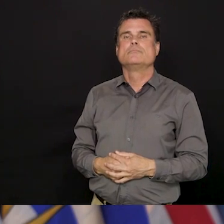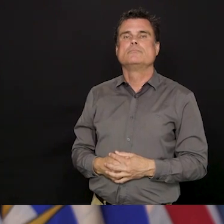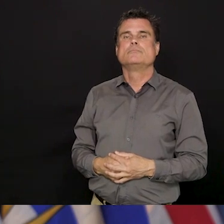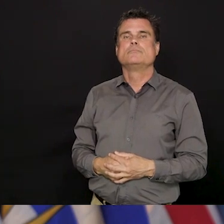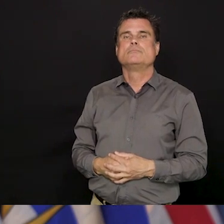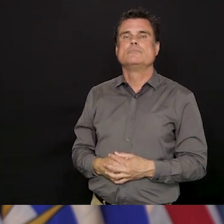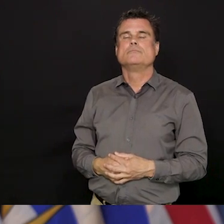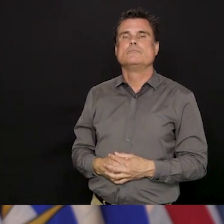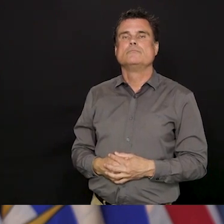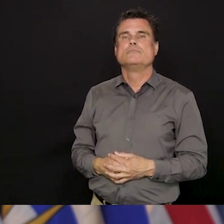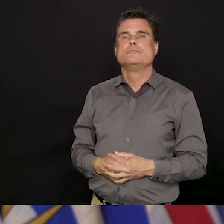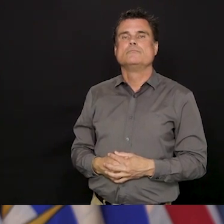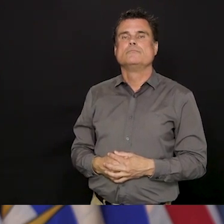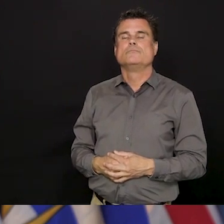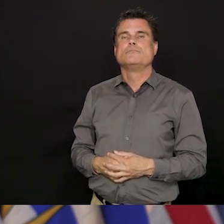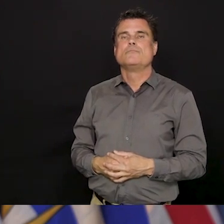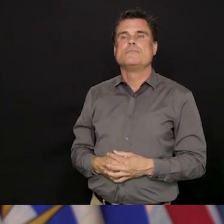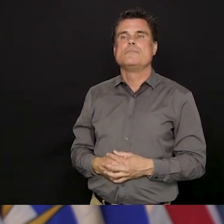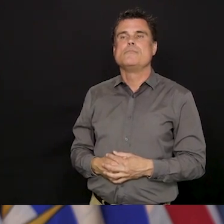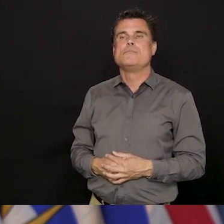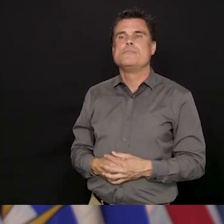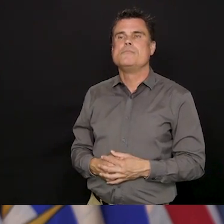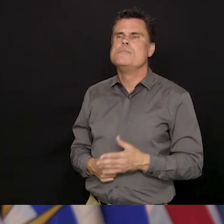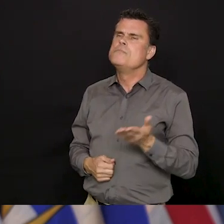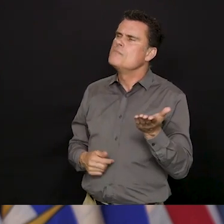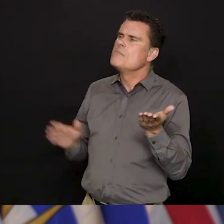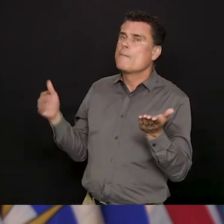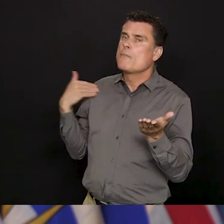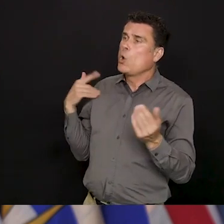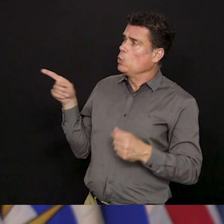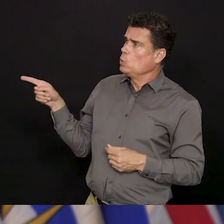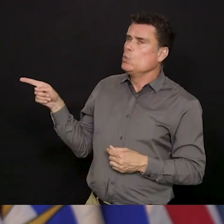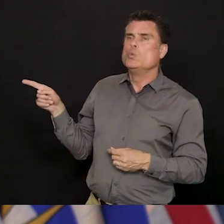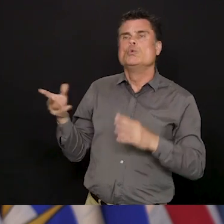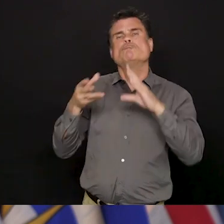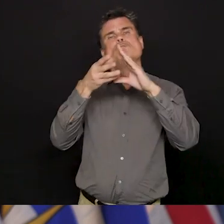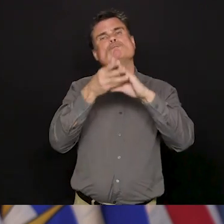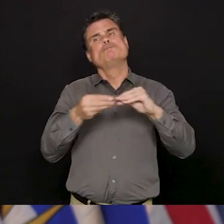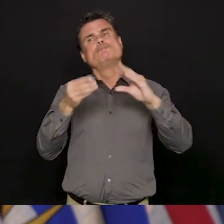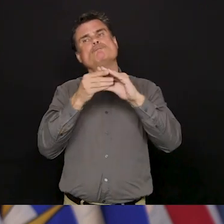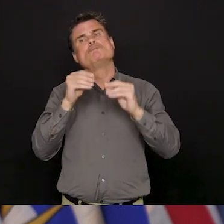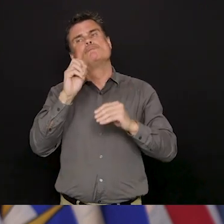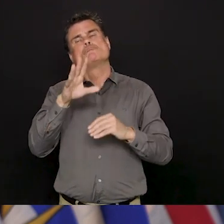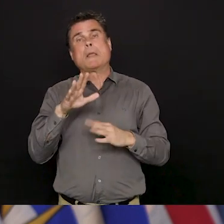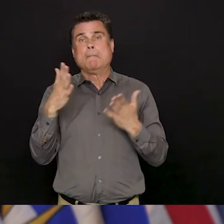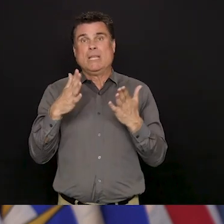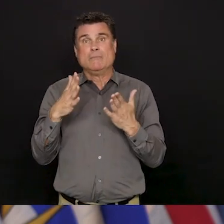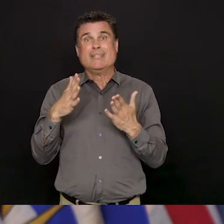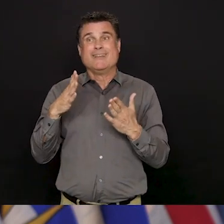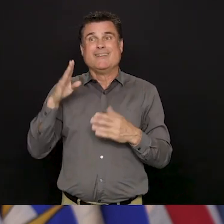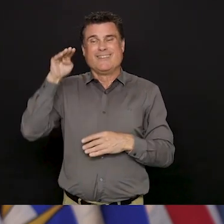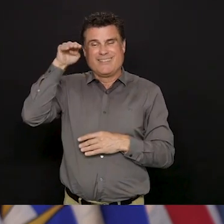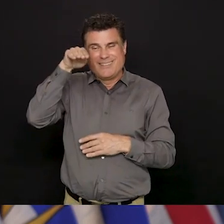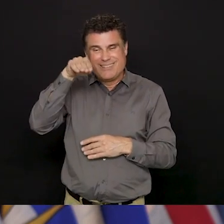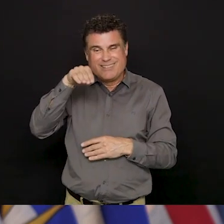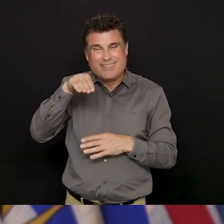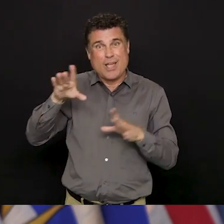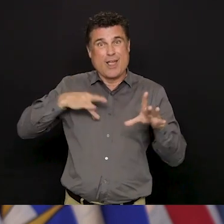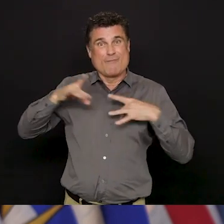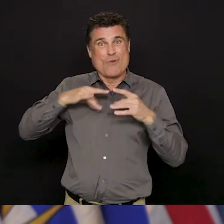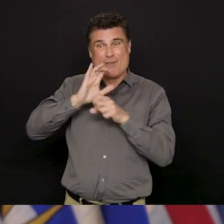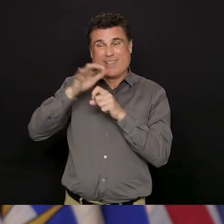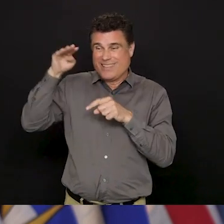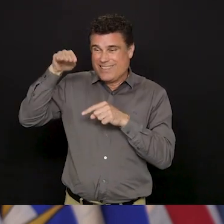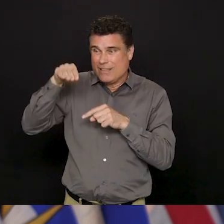Hi, Dr. Henry. You've talked about the second wave of the pandemic in the past, and today Robert Redfield, the director of the U.S.